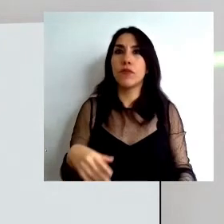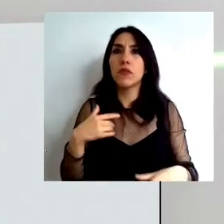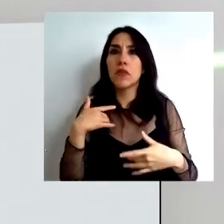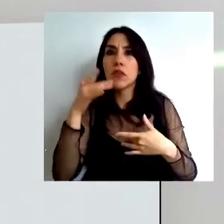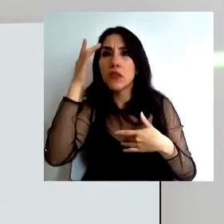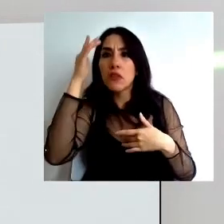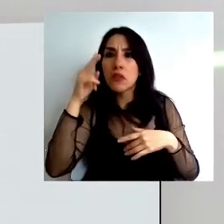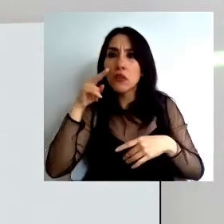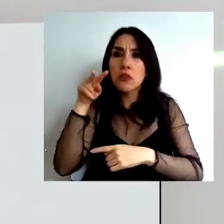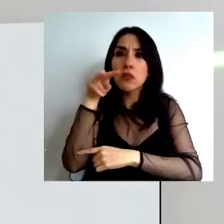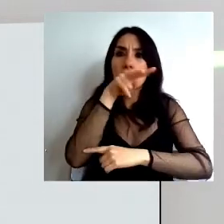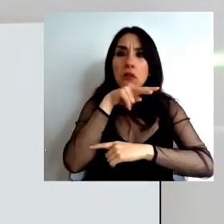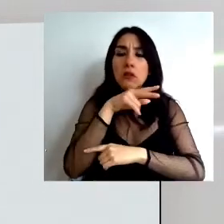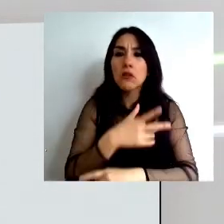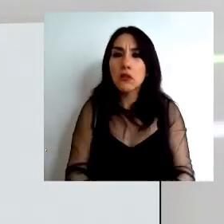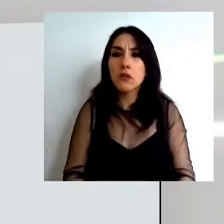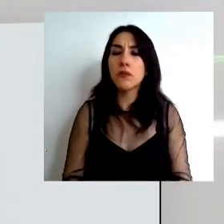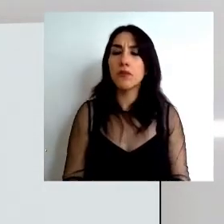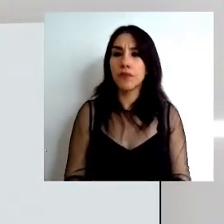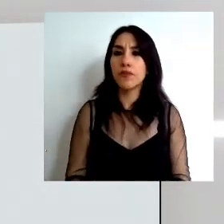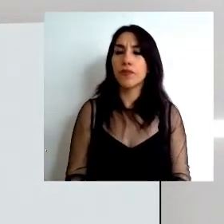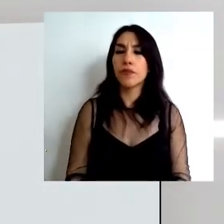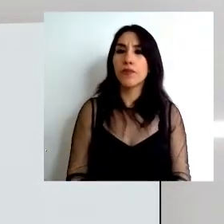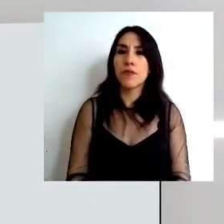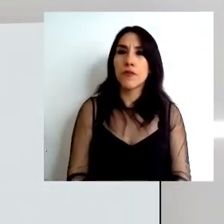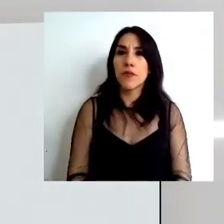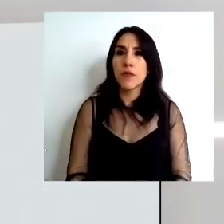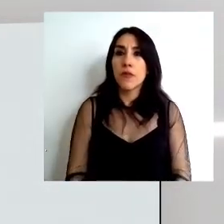our organization, because scaling up their own